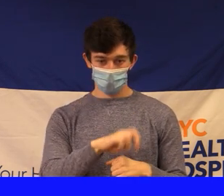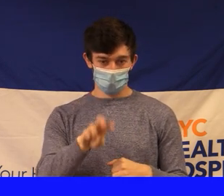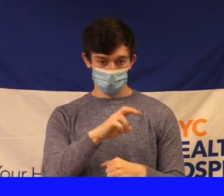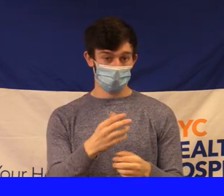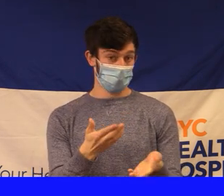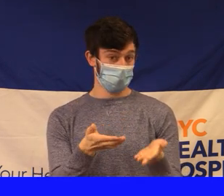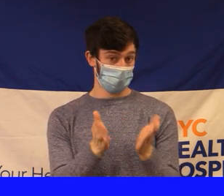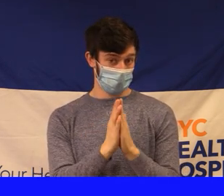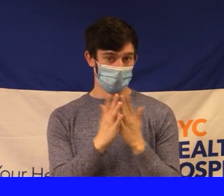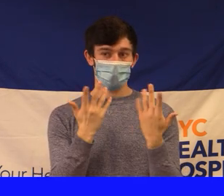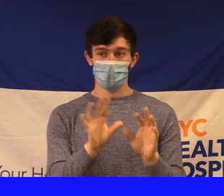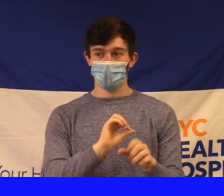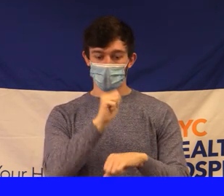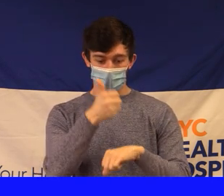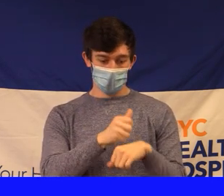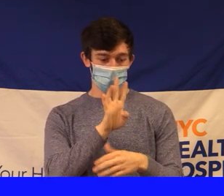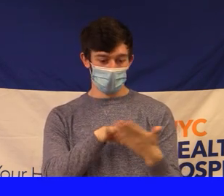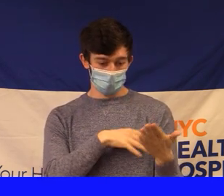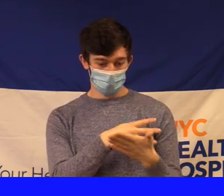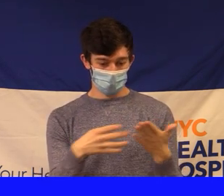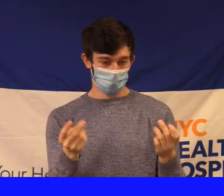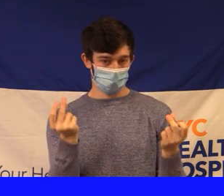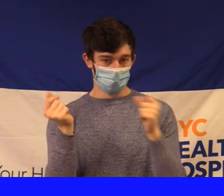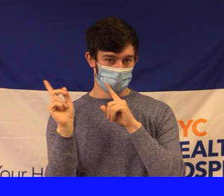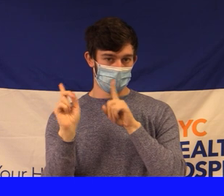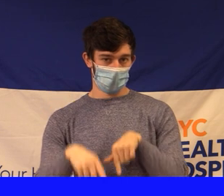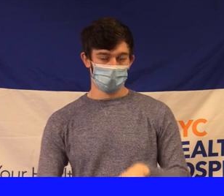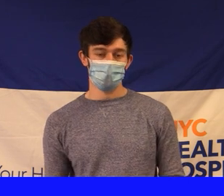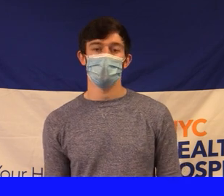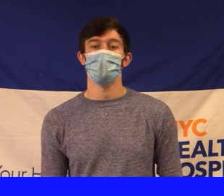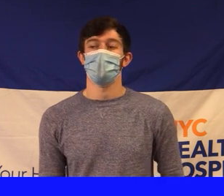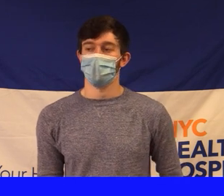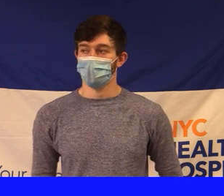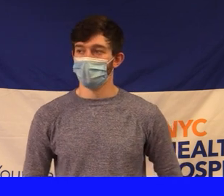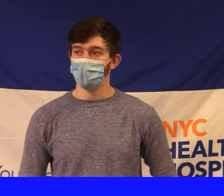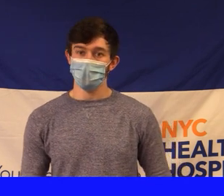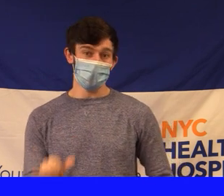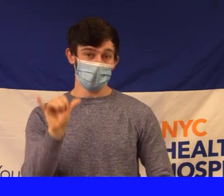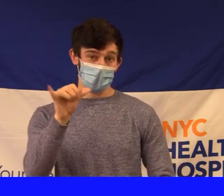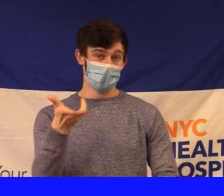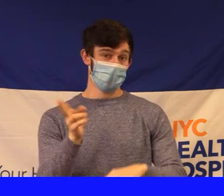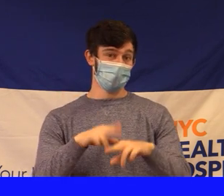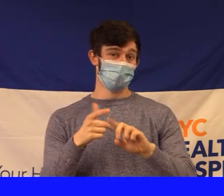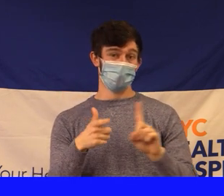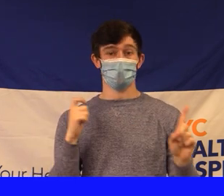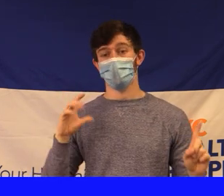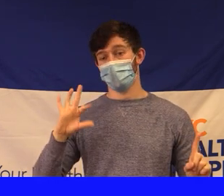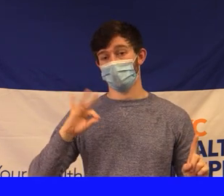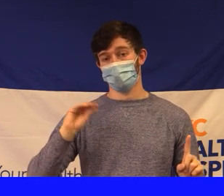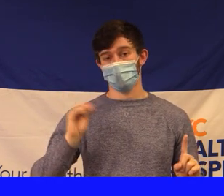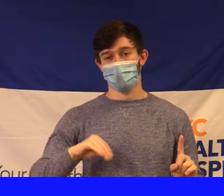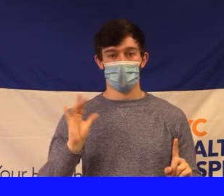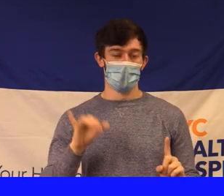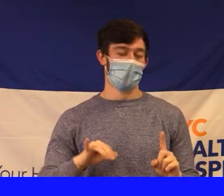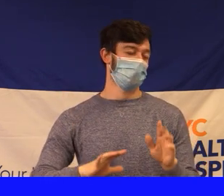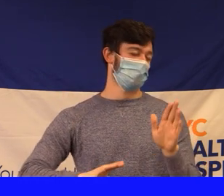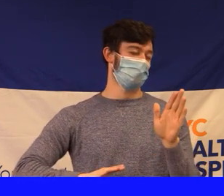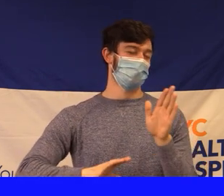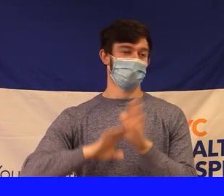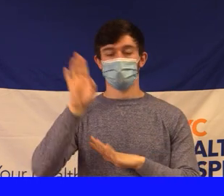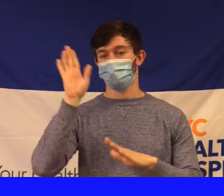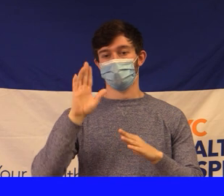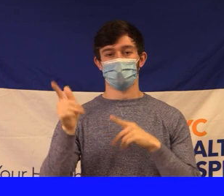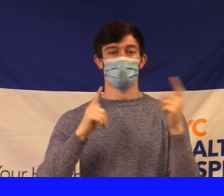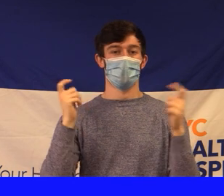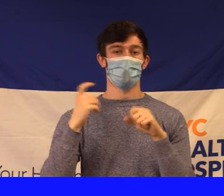requested are scheduled and responded to, up from 59%. So that's just a dramatic improvement. And the level